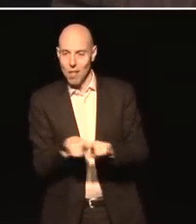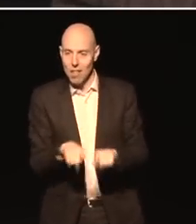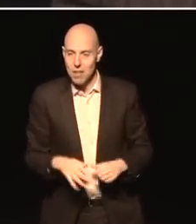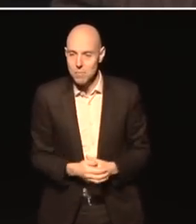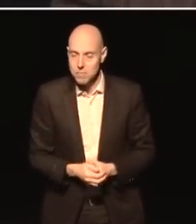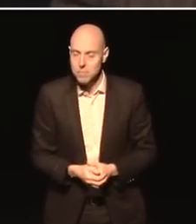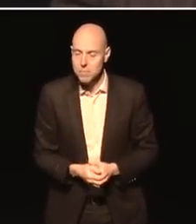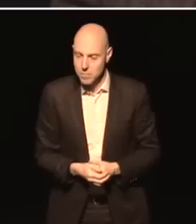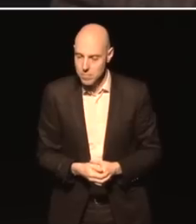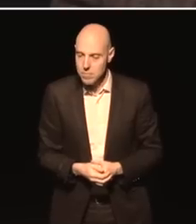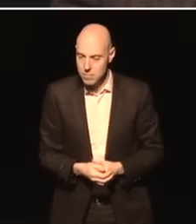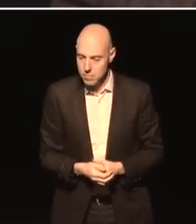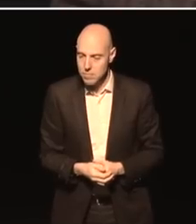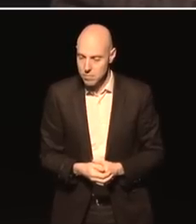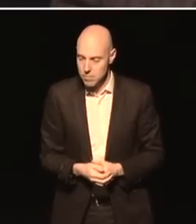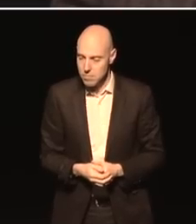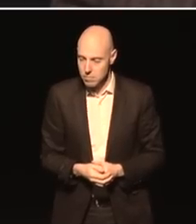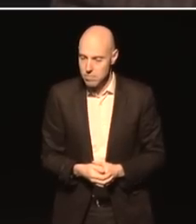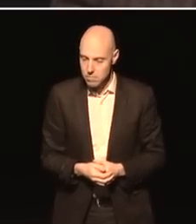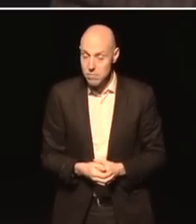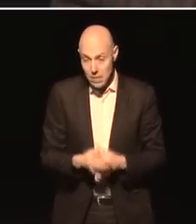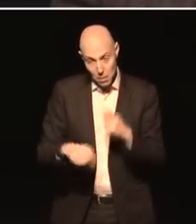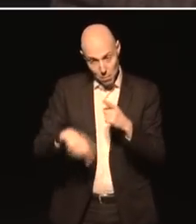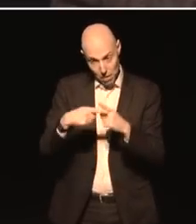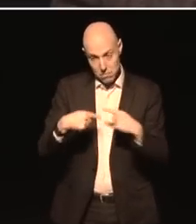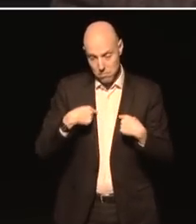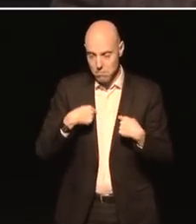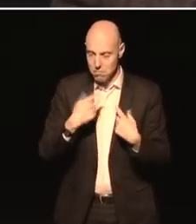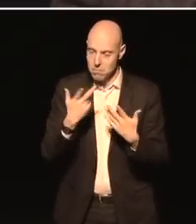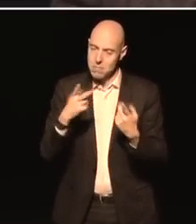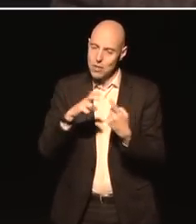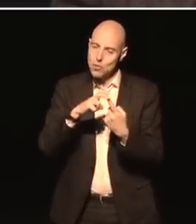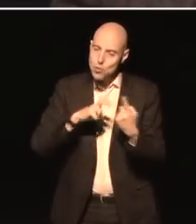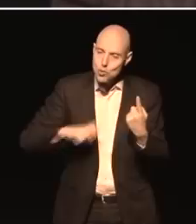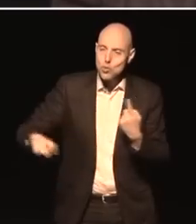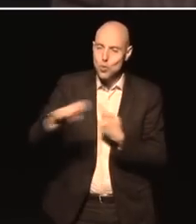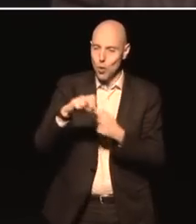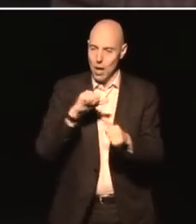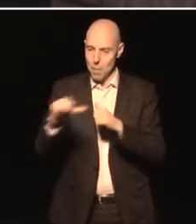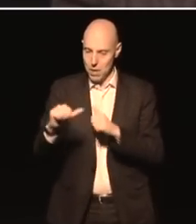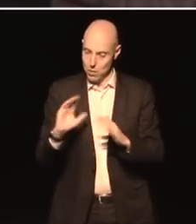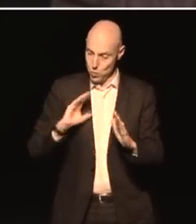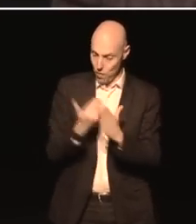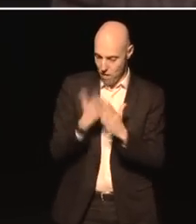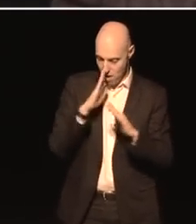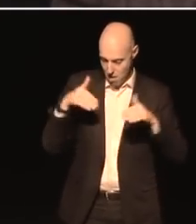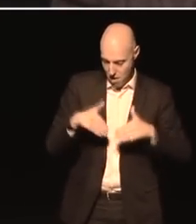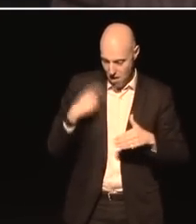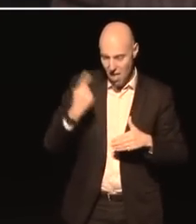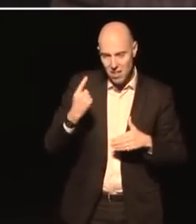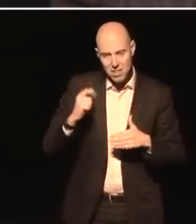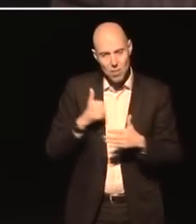Of course, another angle is we are a touring company. And so far, all of this work has been focused in London. We felt